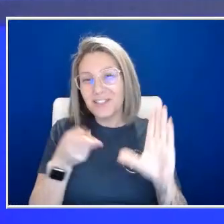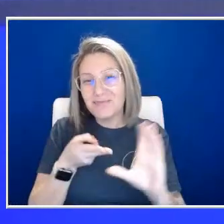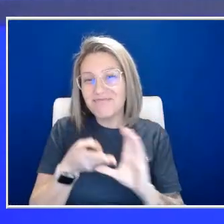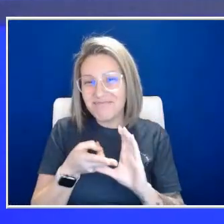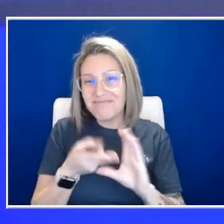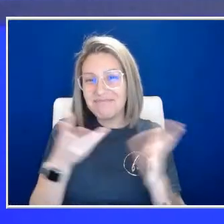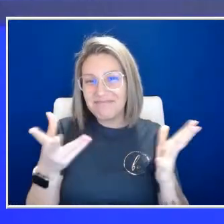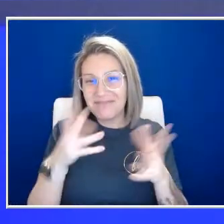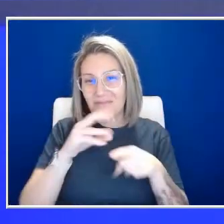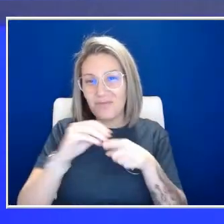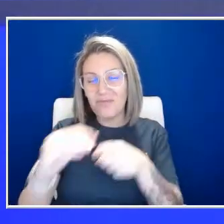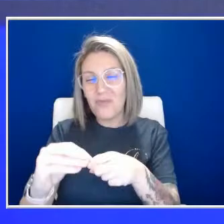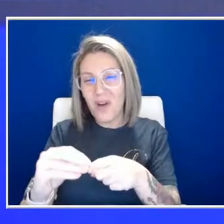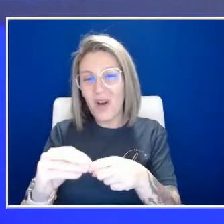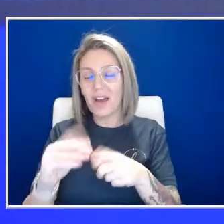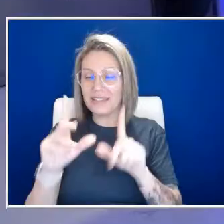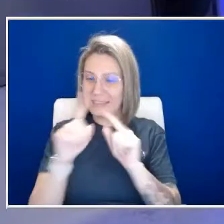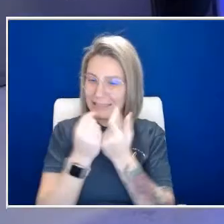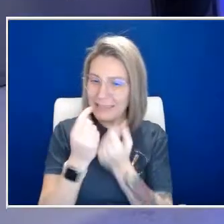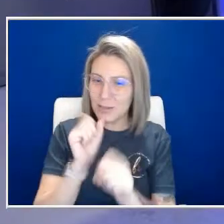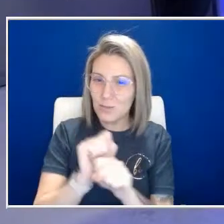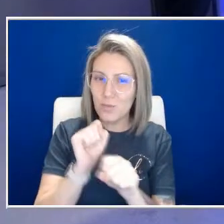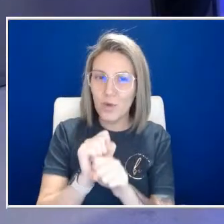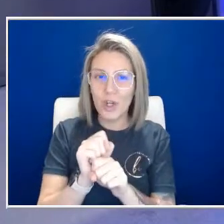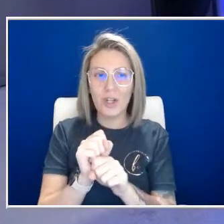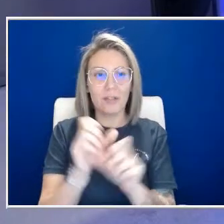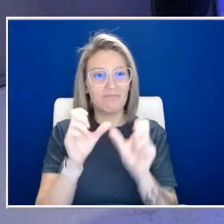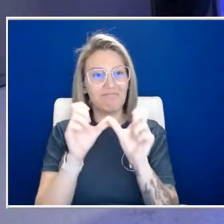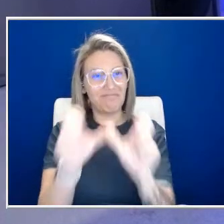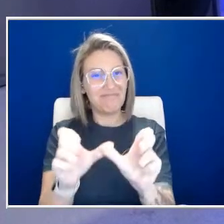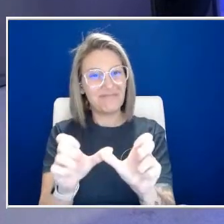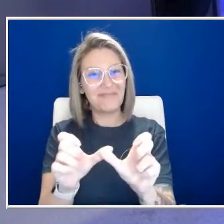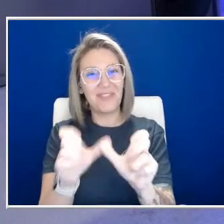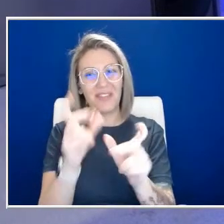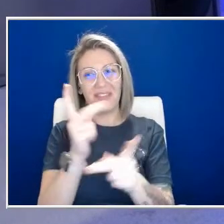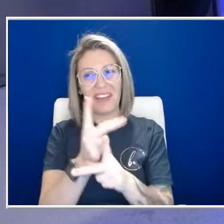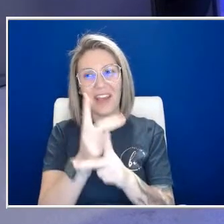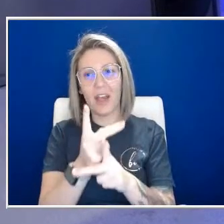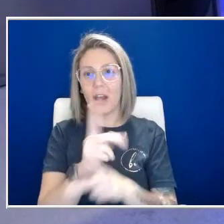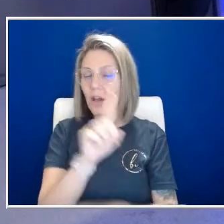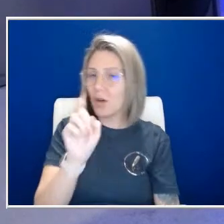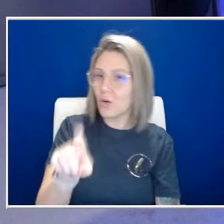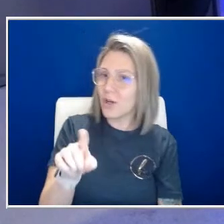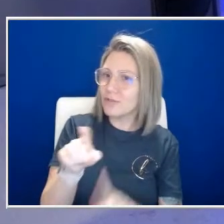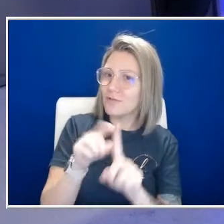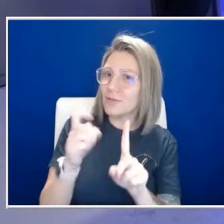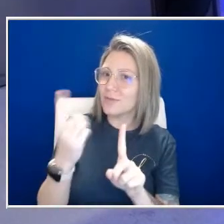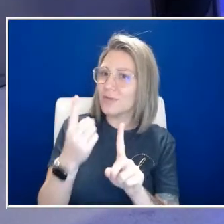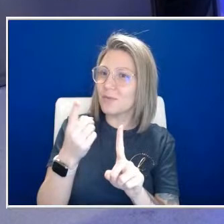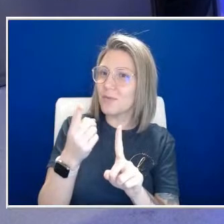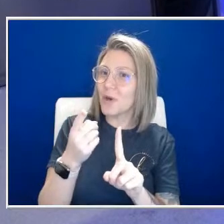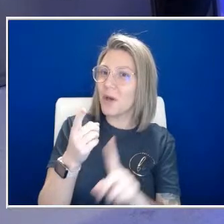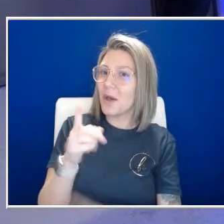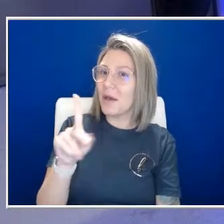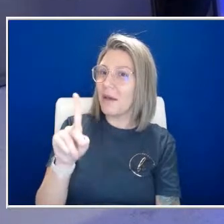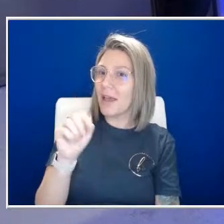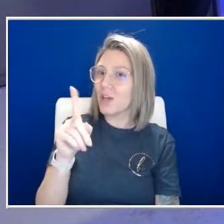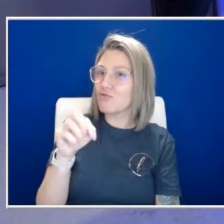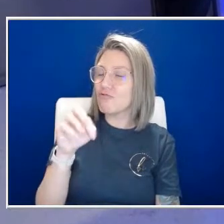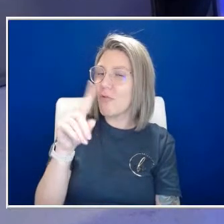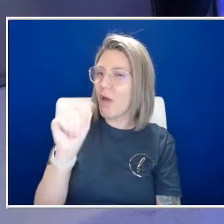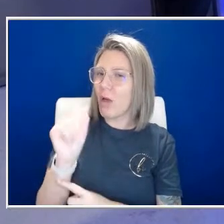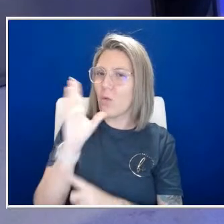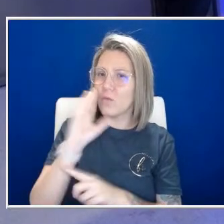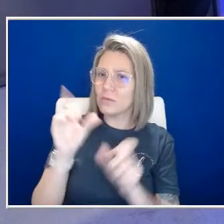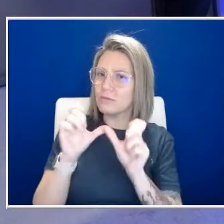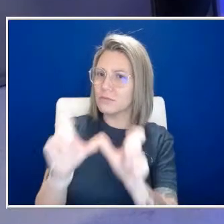teamwork and that continuum of care. Question from someone, Dr. Caccarella. Will you continue to see Bonnie? What will her